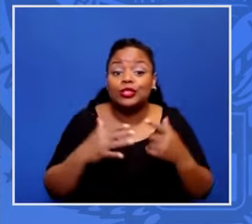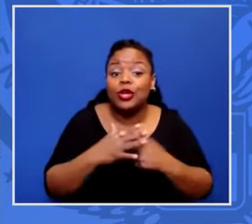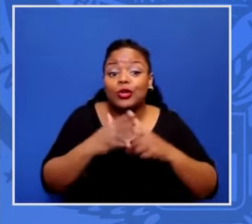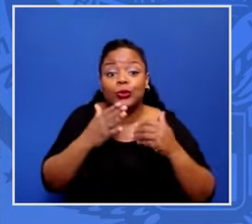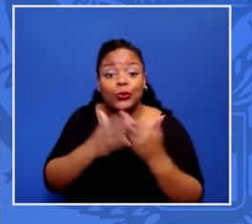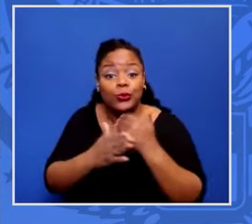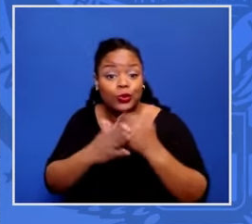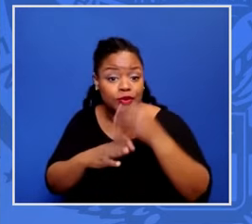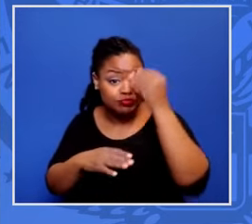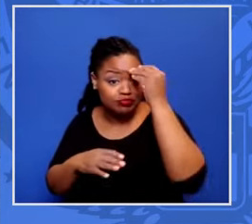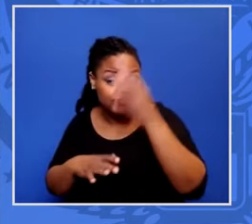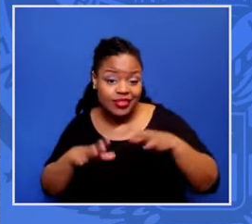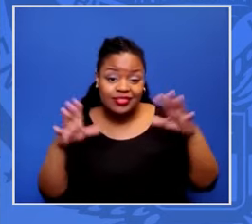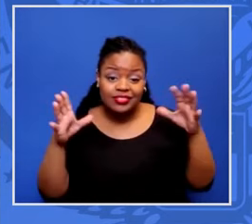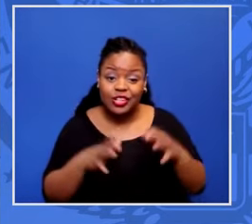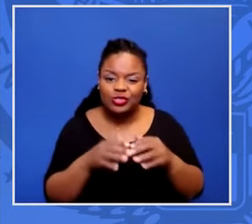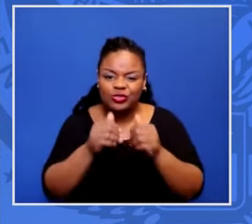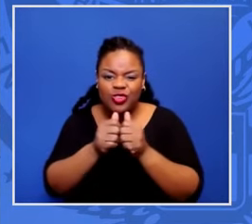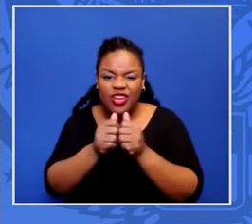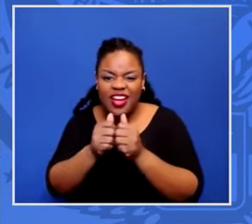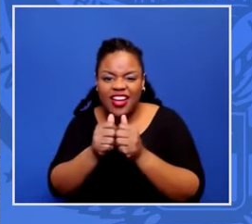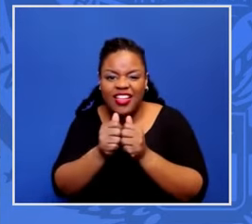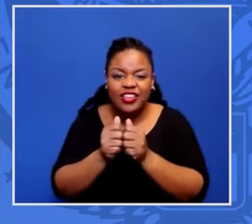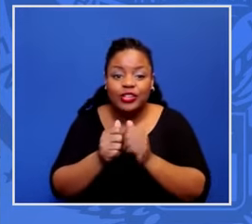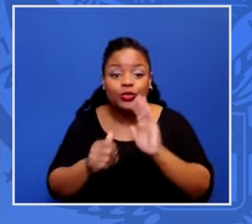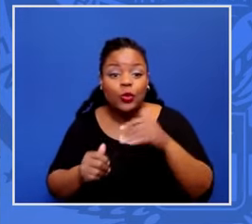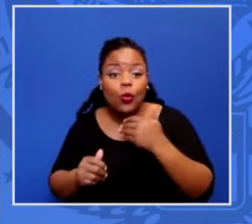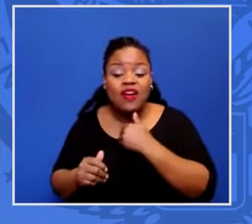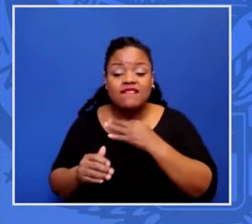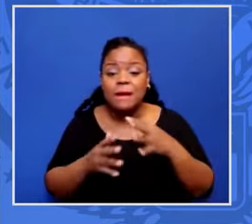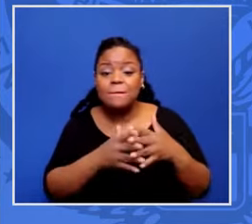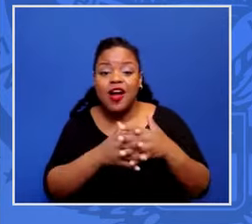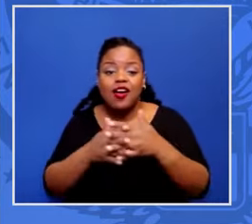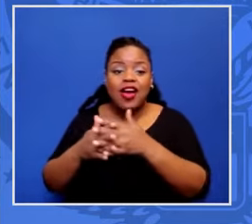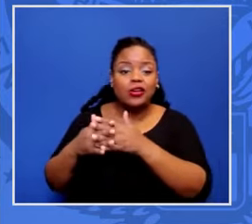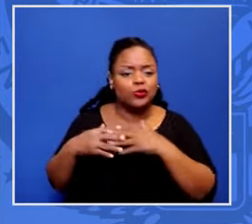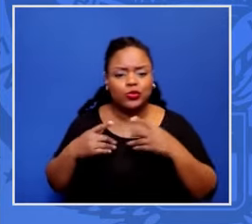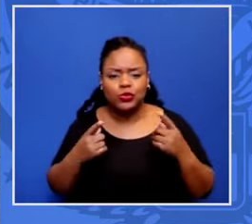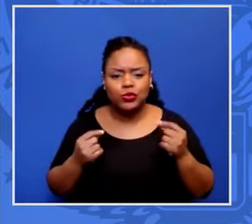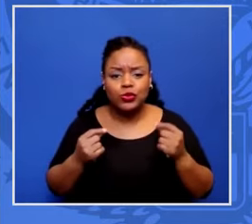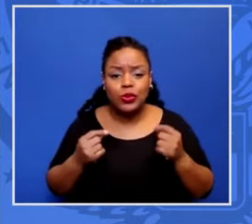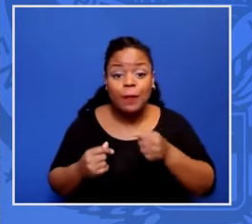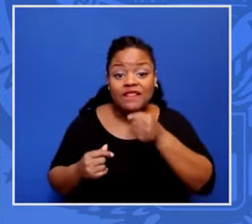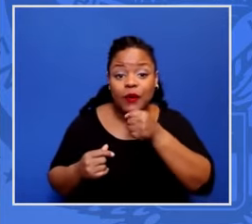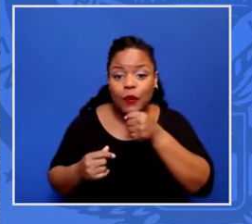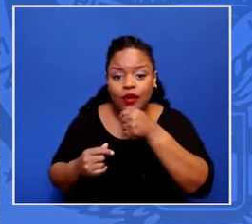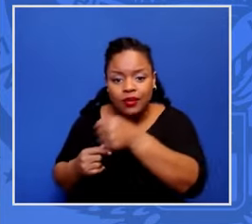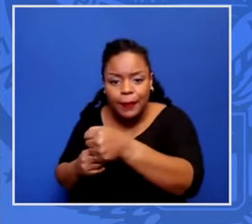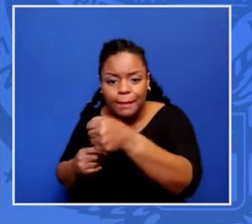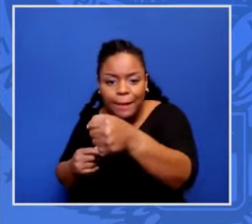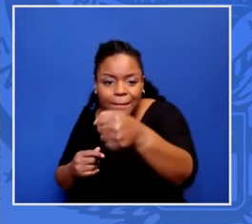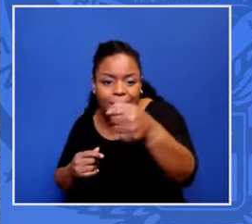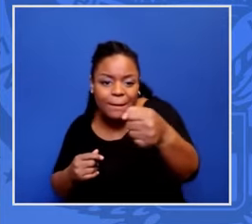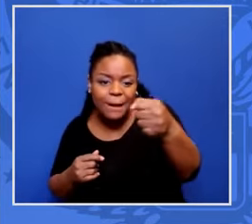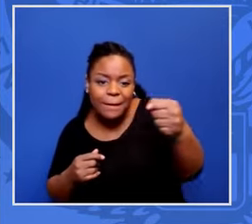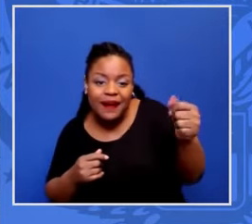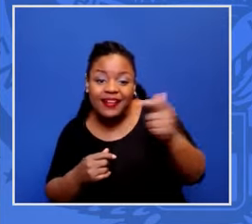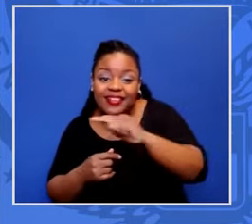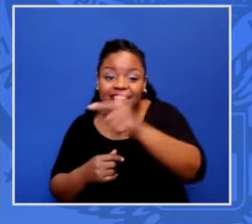America. So I'm gonna pass the mic around the nation to spread love from one home to another. Let the celebration